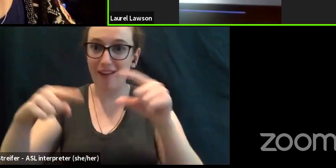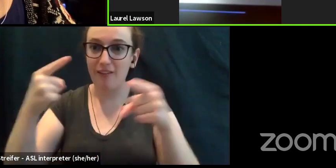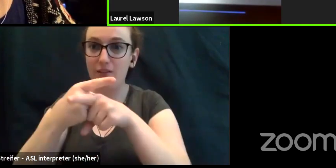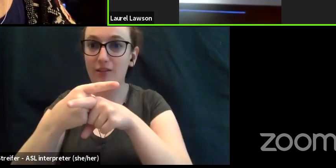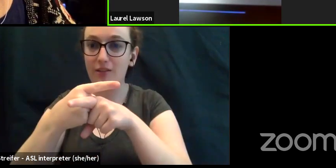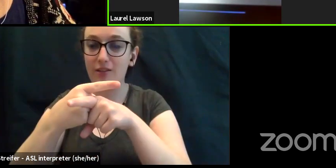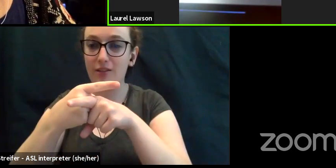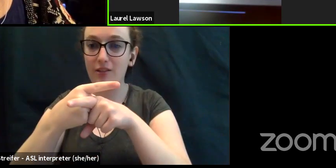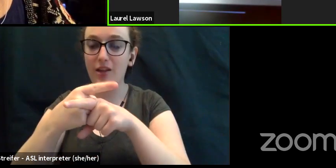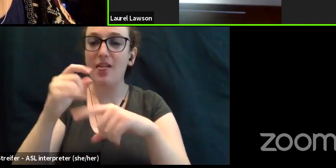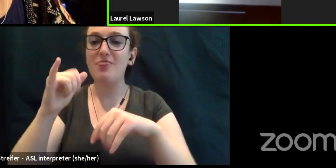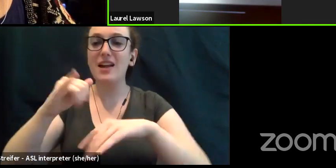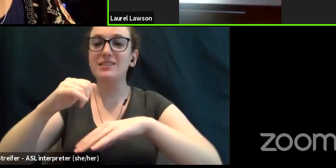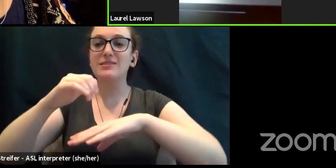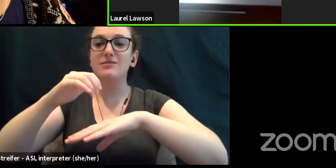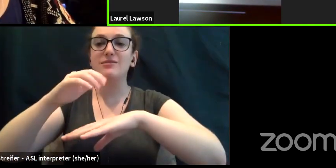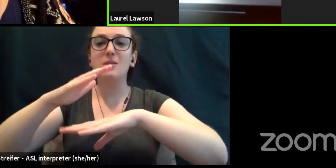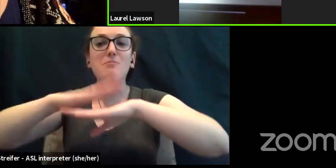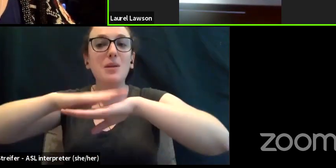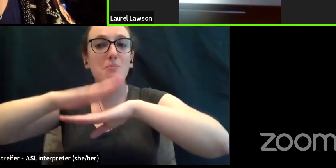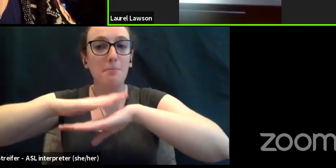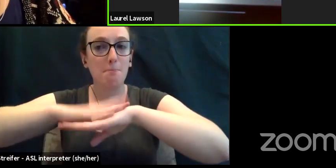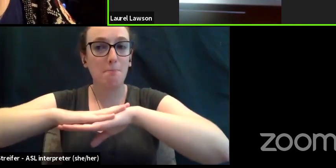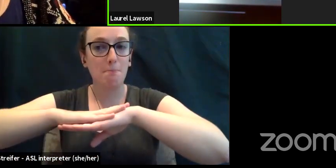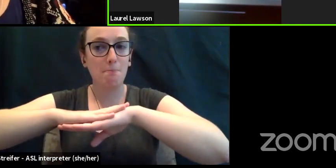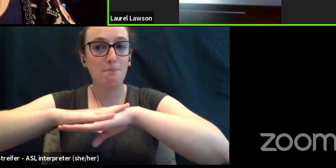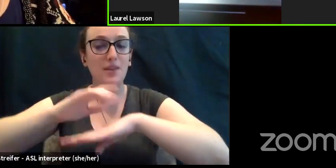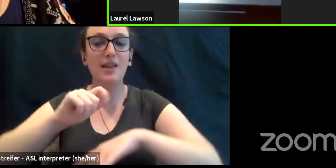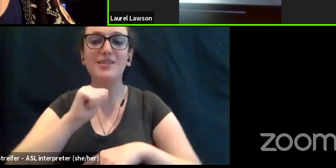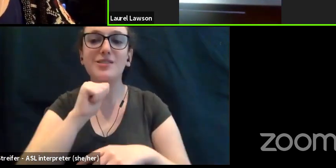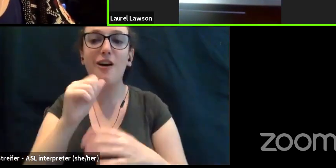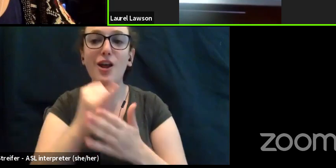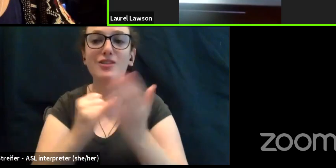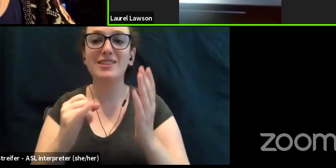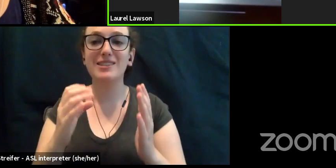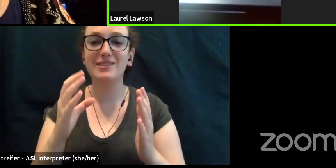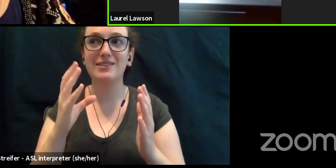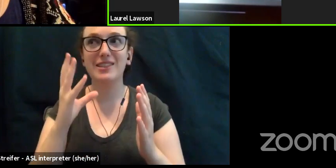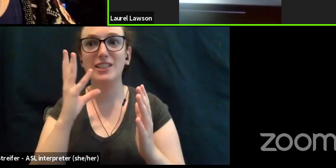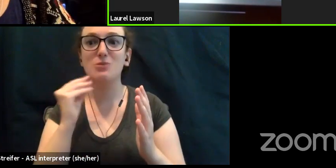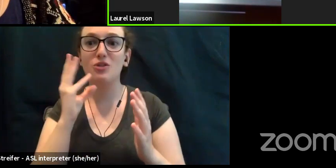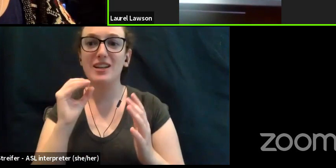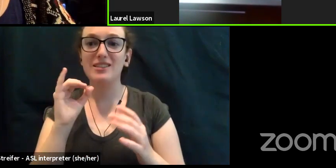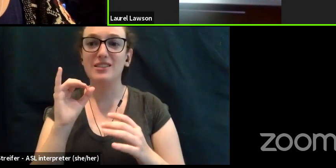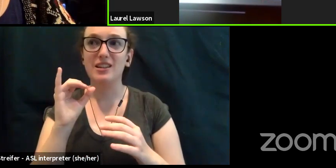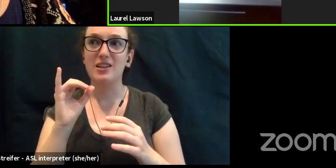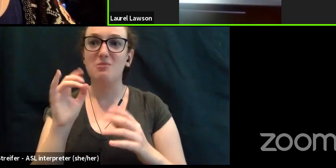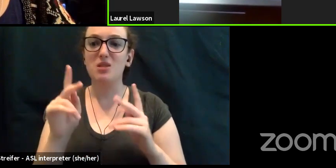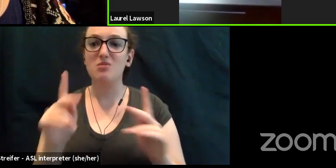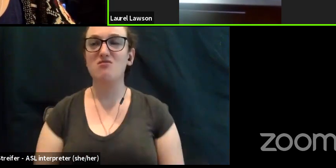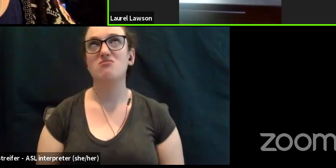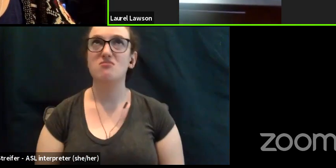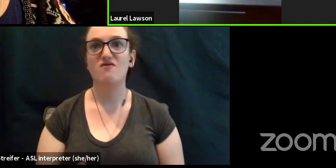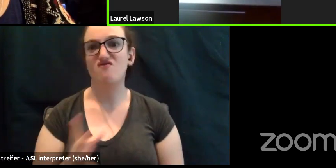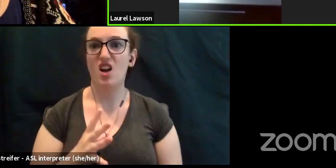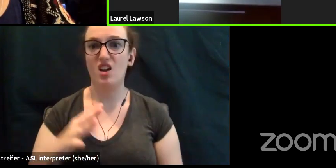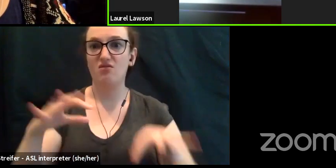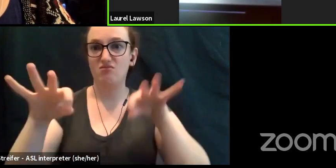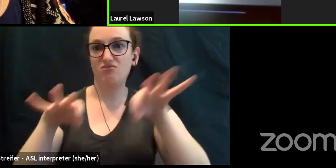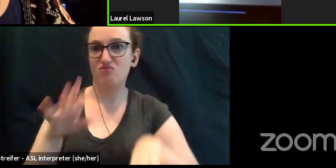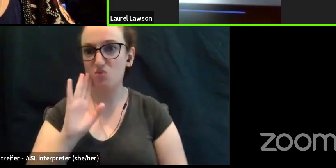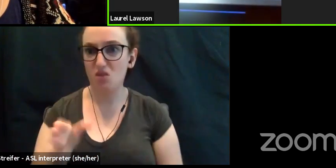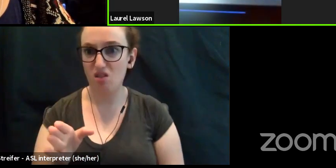That is bare minimum. That is not an artistic experience. That is begrudged and after the fact.